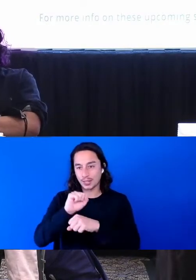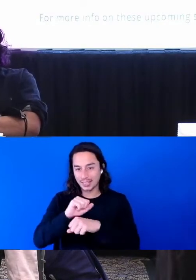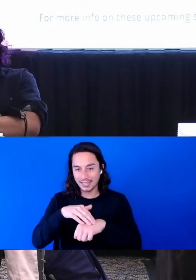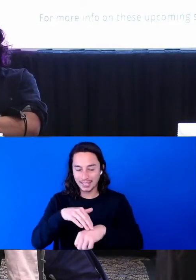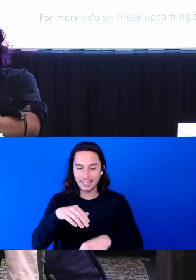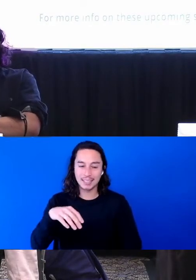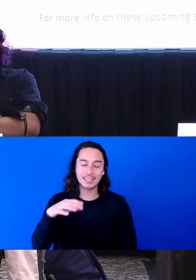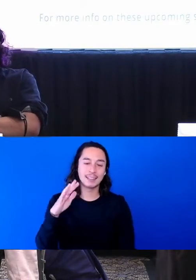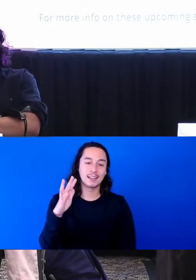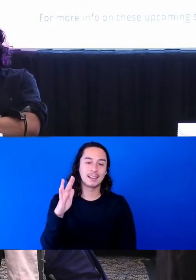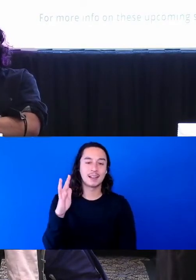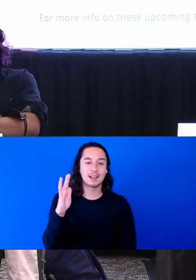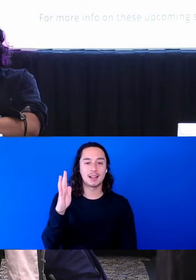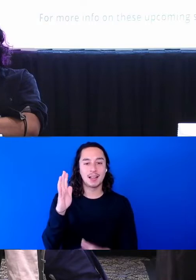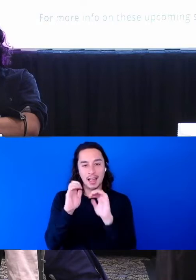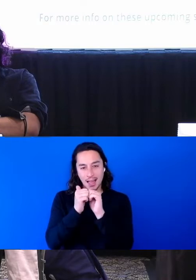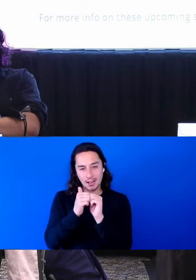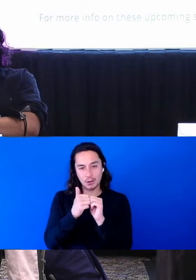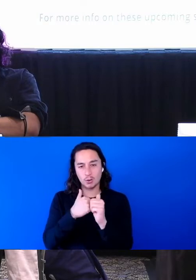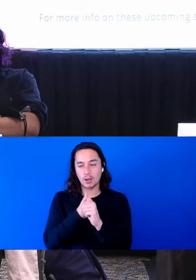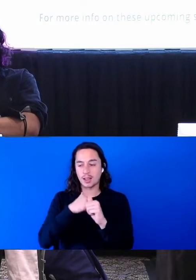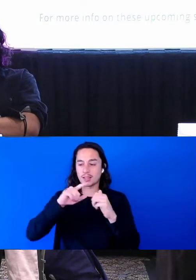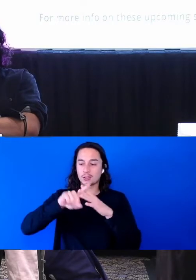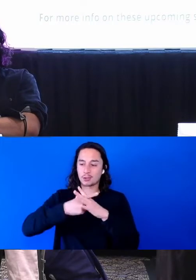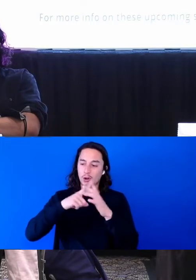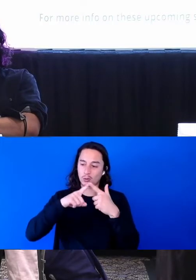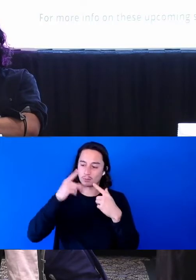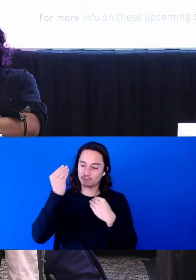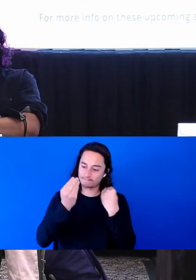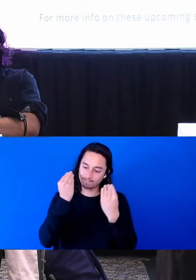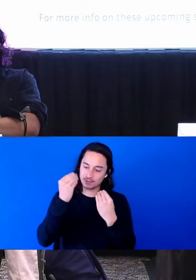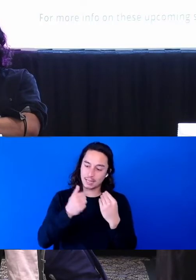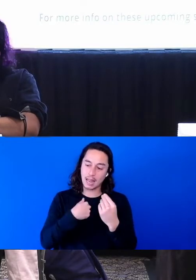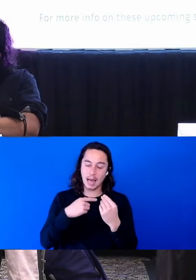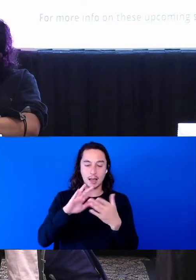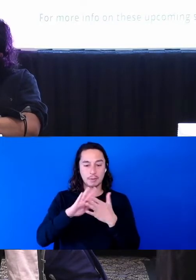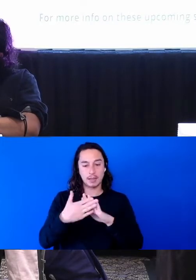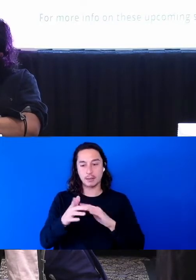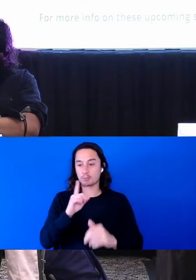Like how do I start to think about, and I got really bored with the